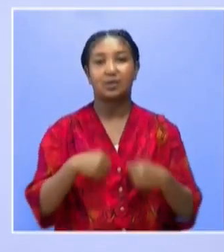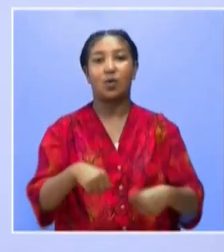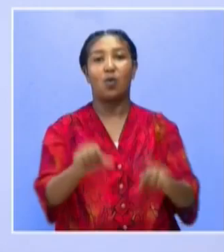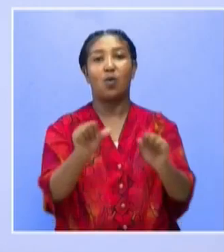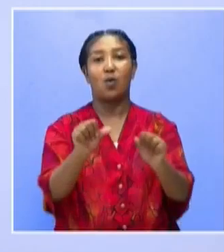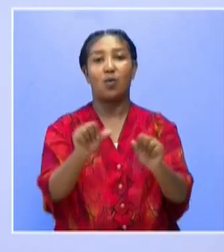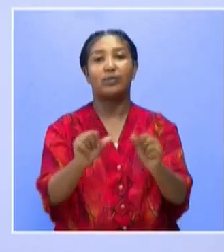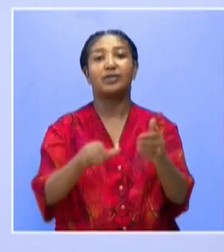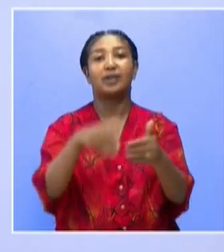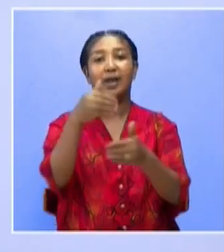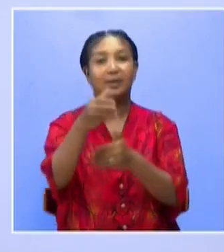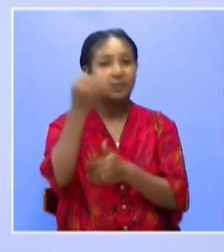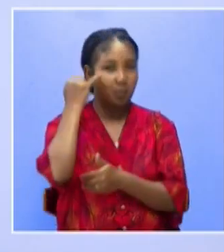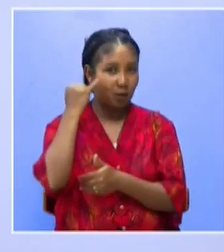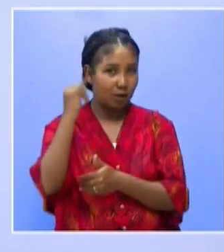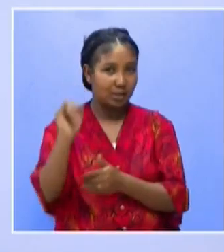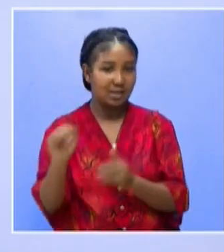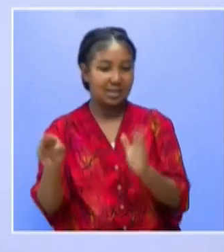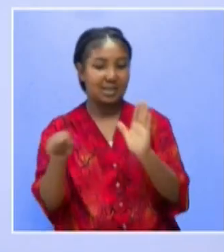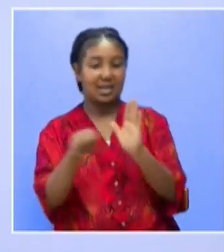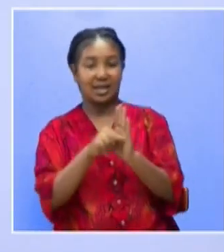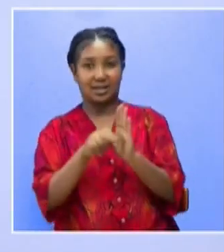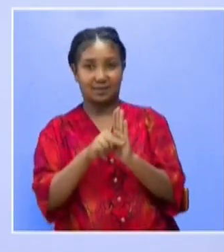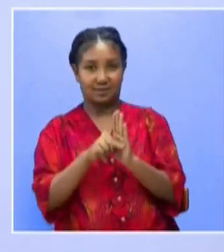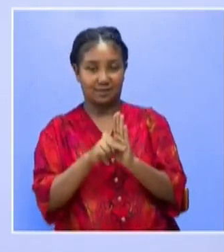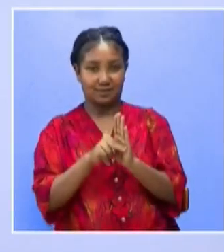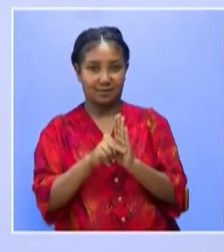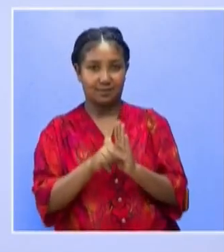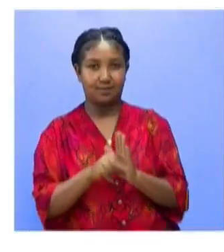the next point, the negative part.